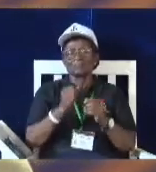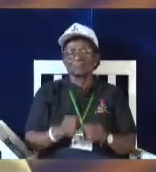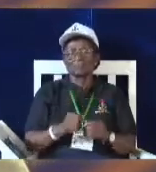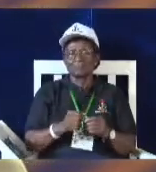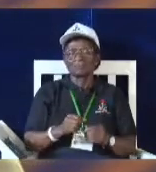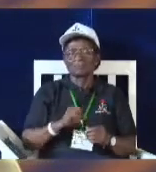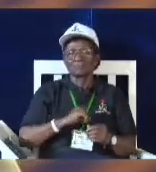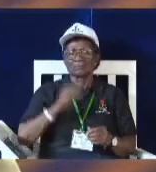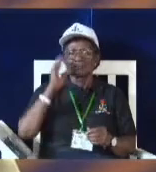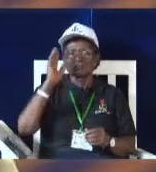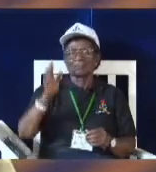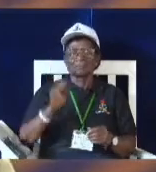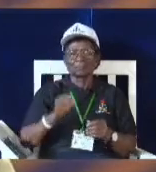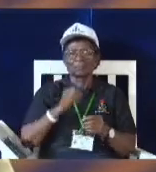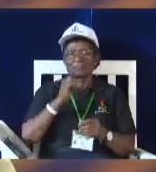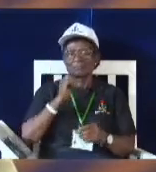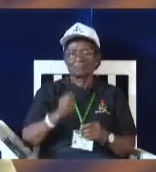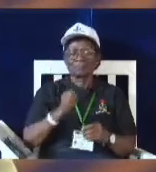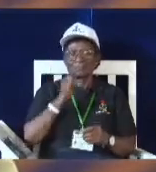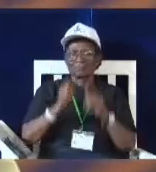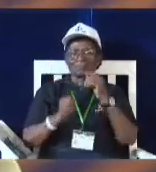I'm going to eat this one.